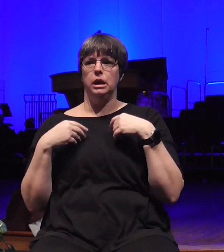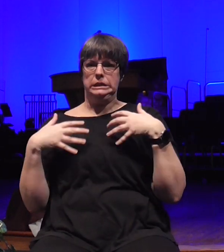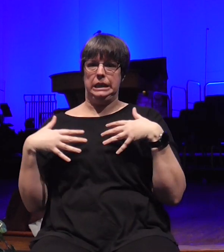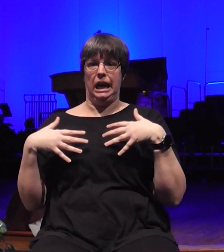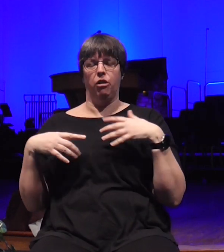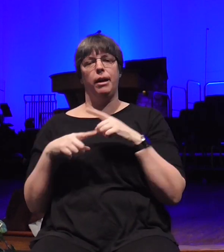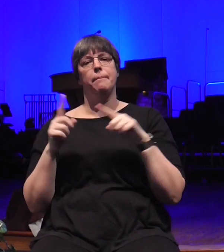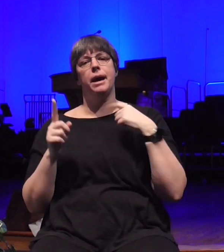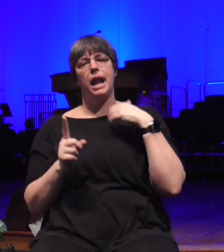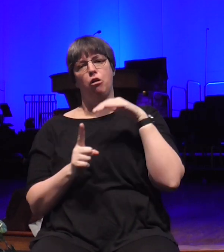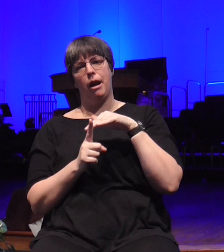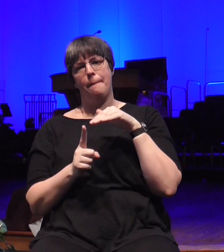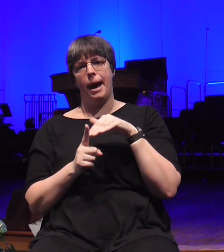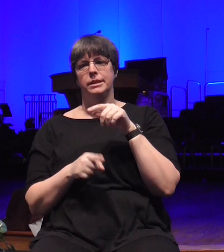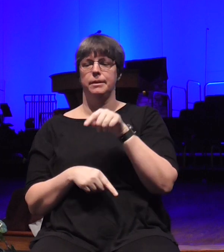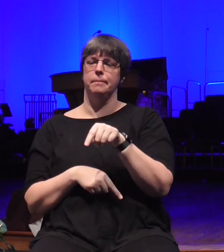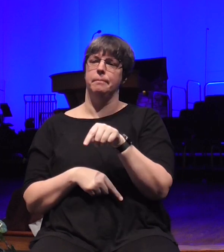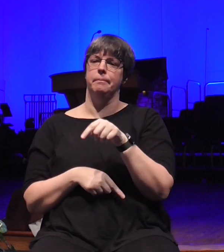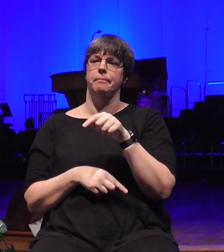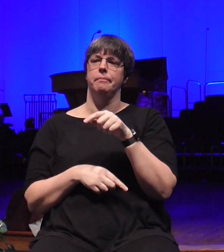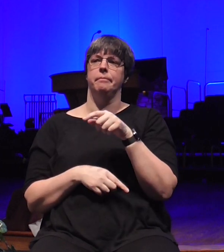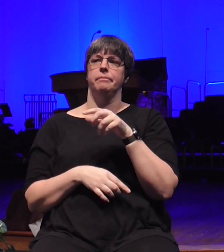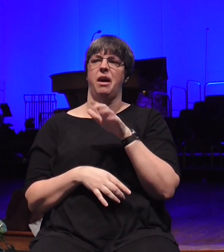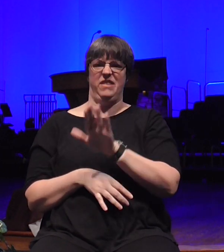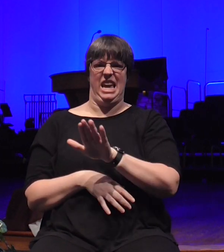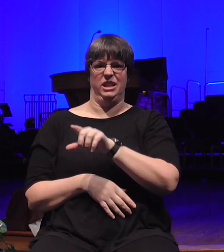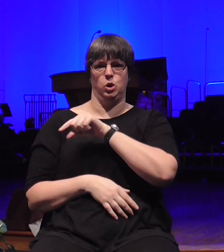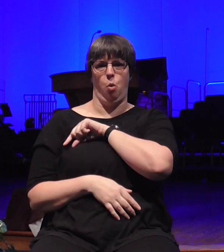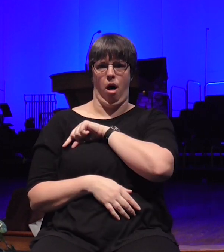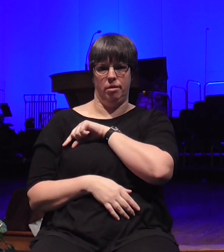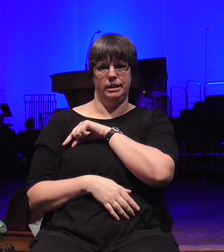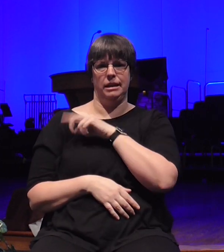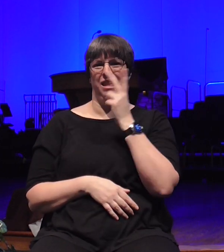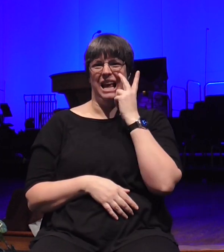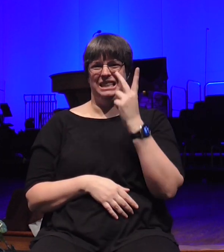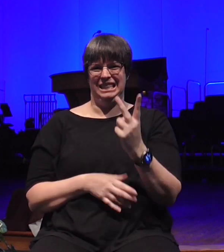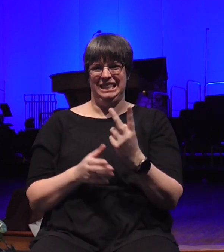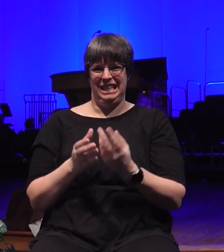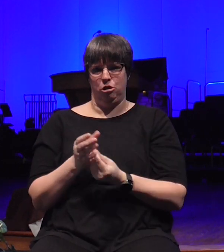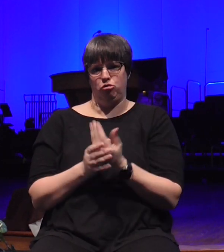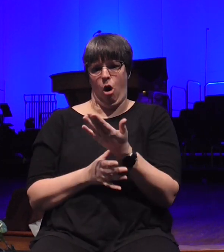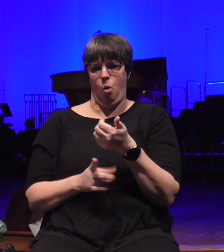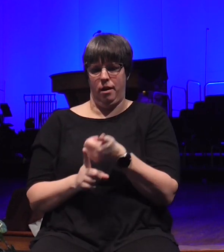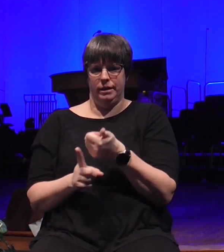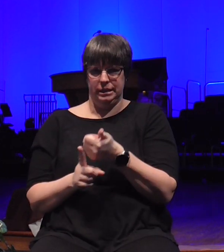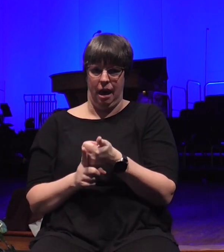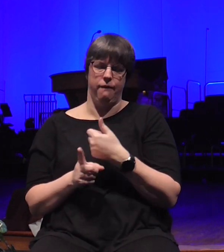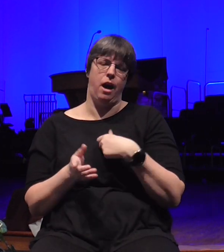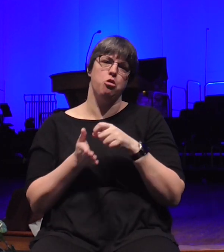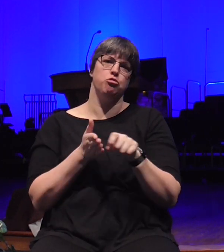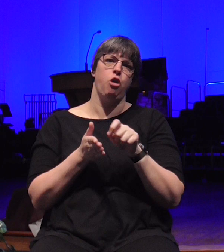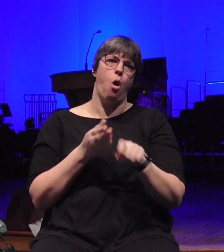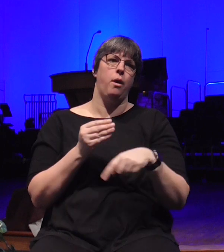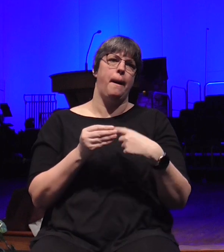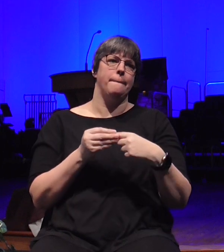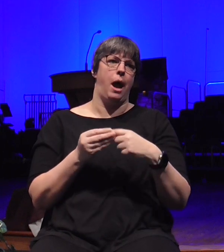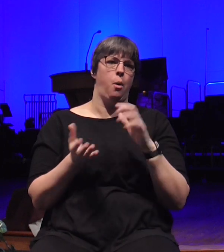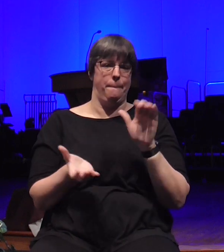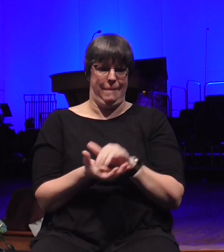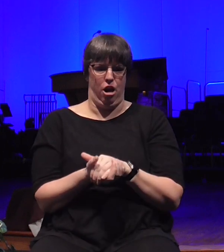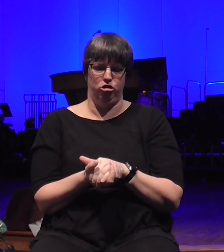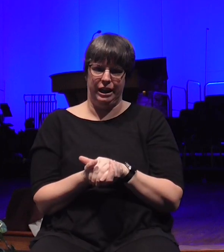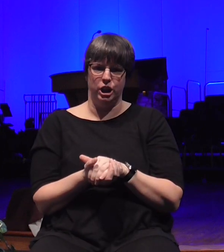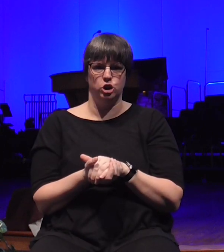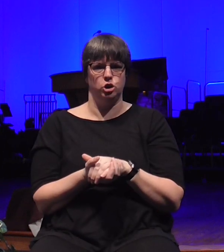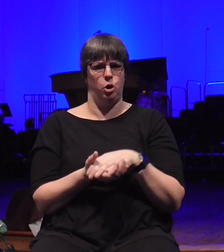some lines reminding him of the incredible qualities that I'd seen blossom in him. Then I wrote about marriage, telling him it's better than I ever thought it